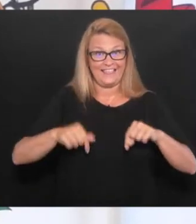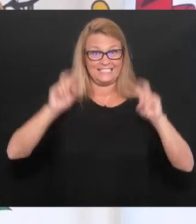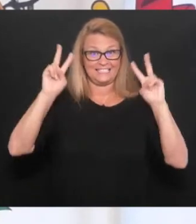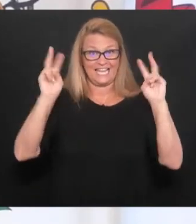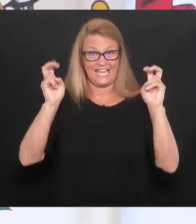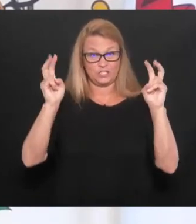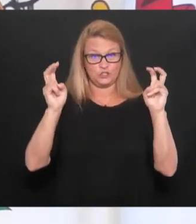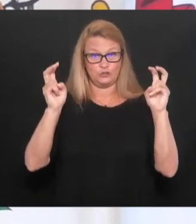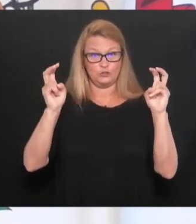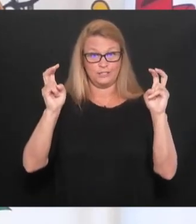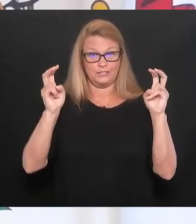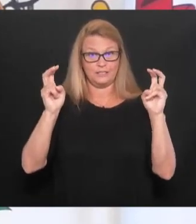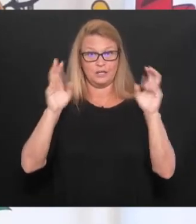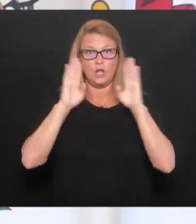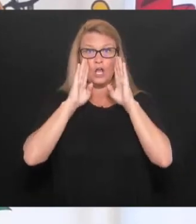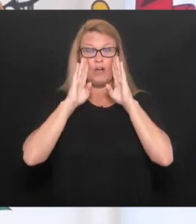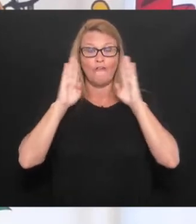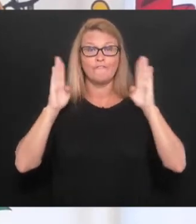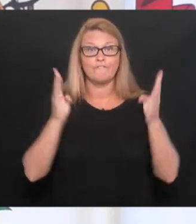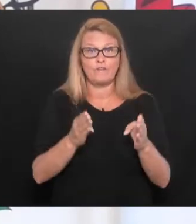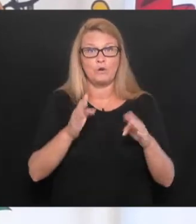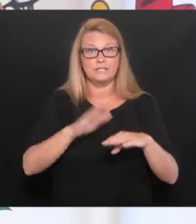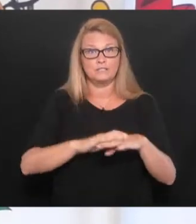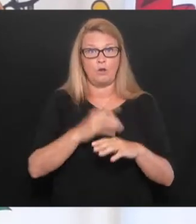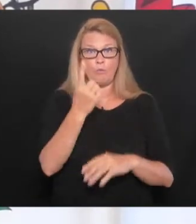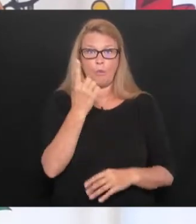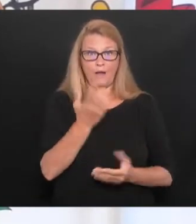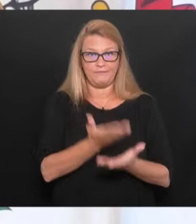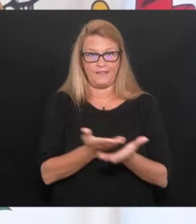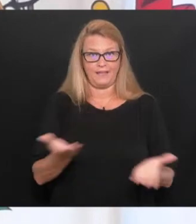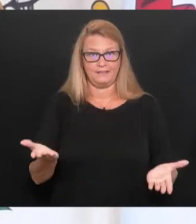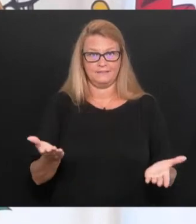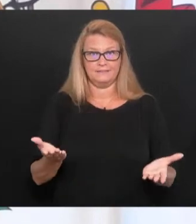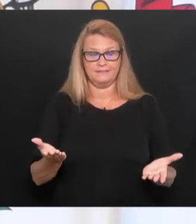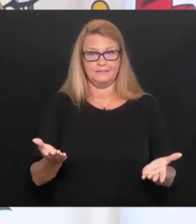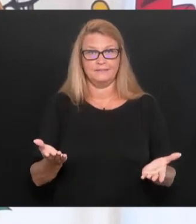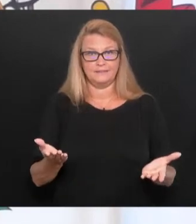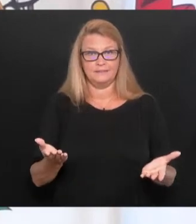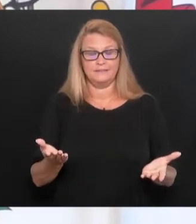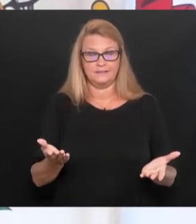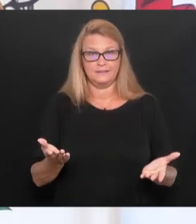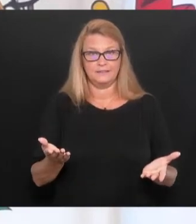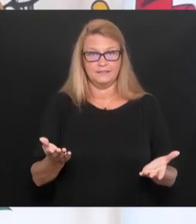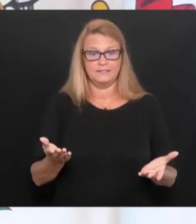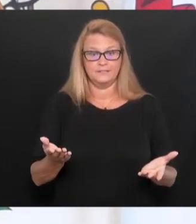let's focus on this, because this is really the good stuff.